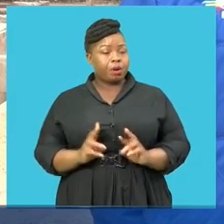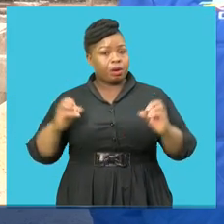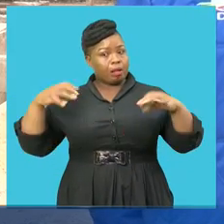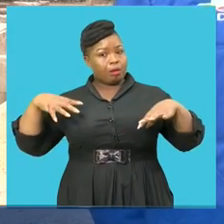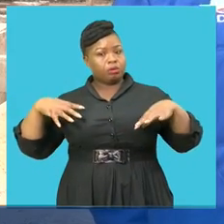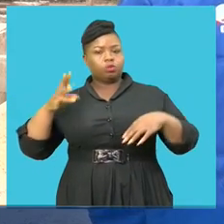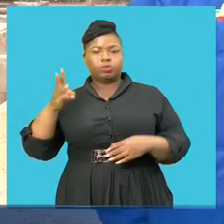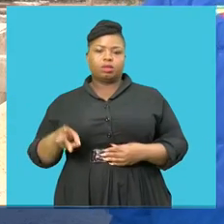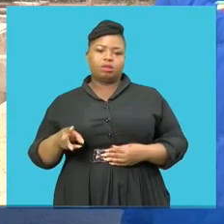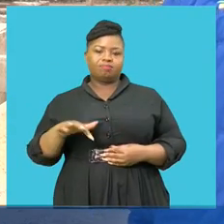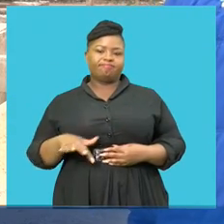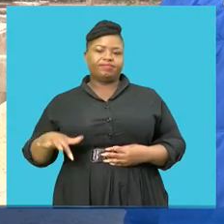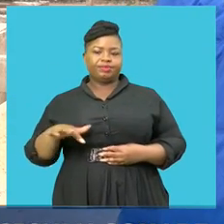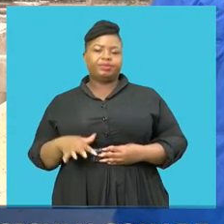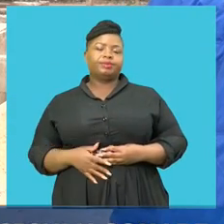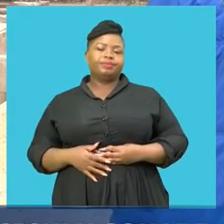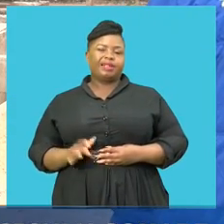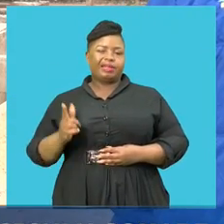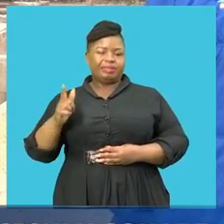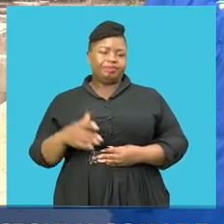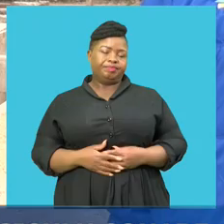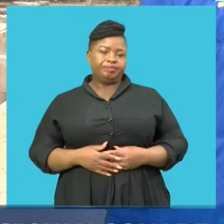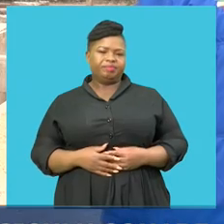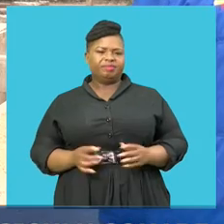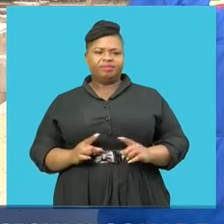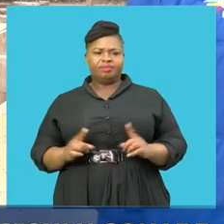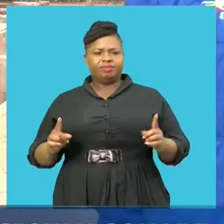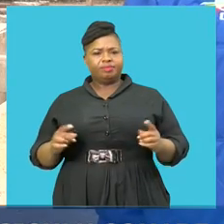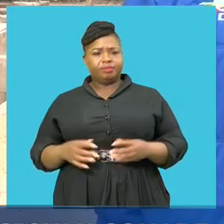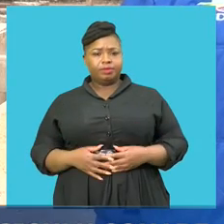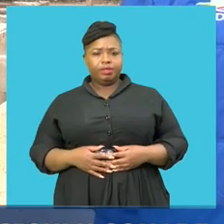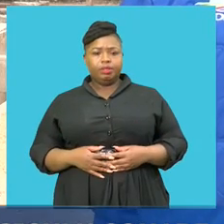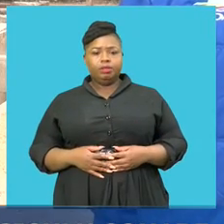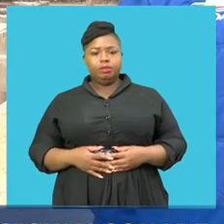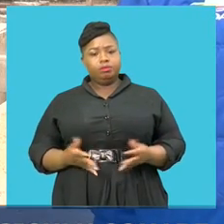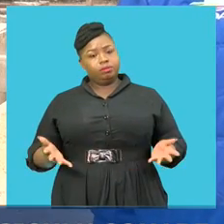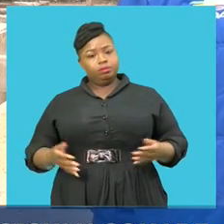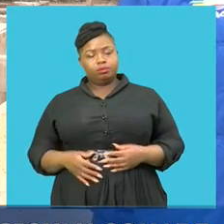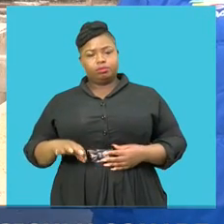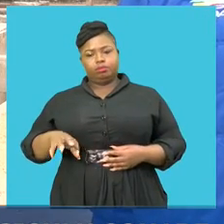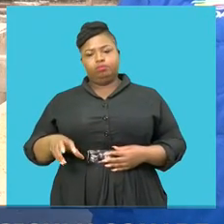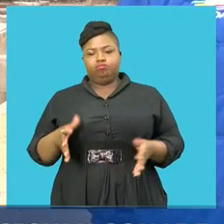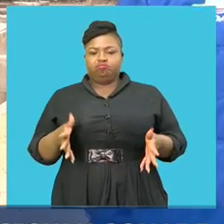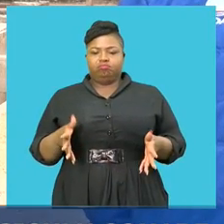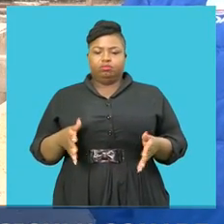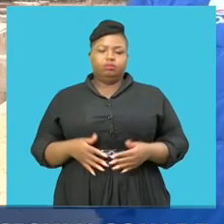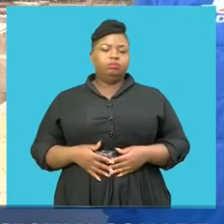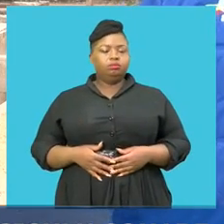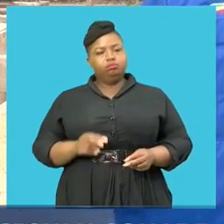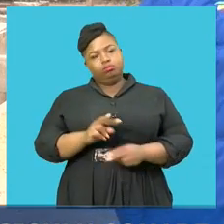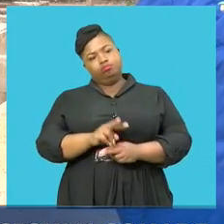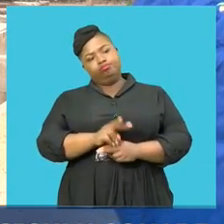lighting in the area at a later stage. But and obviously province is here to do